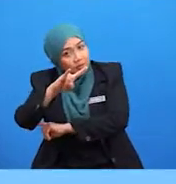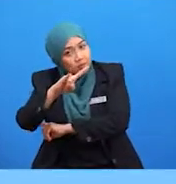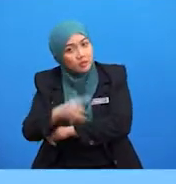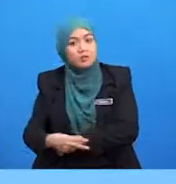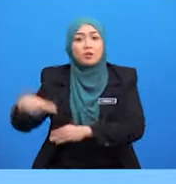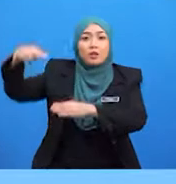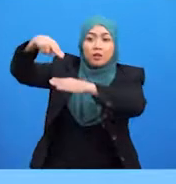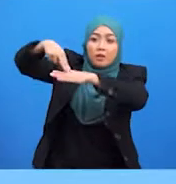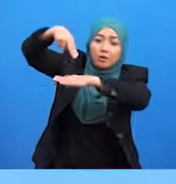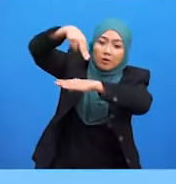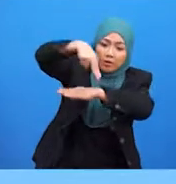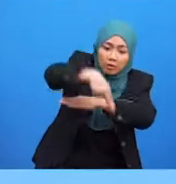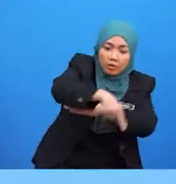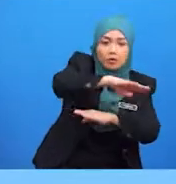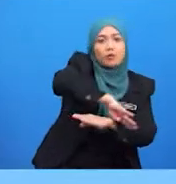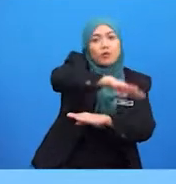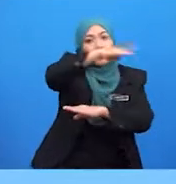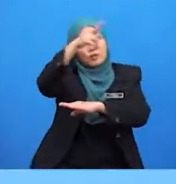hill.